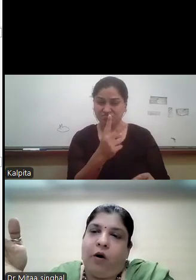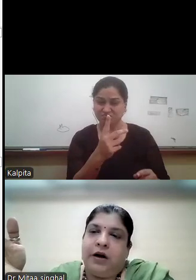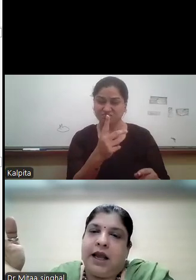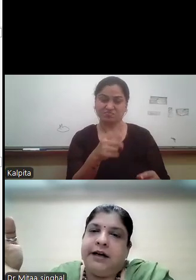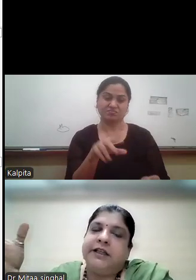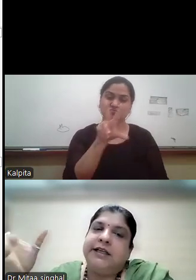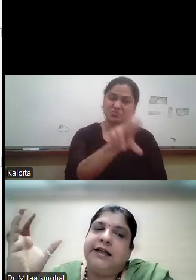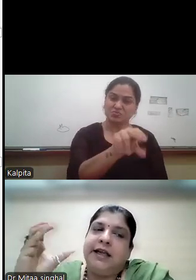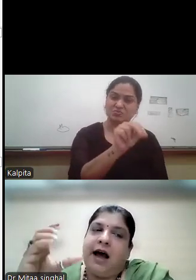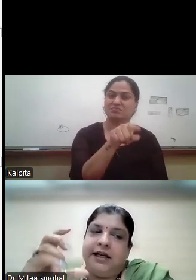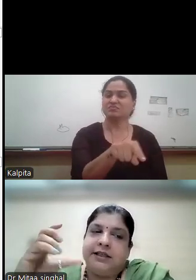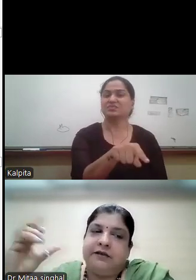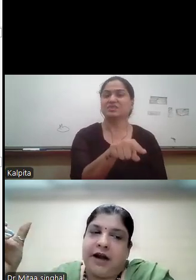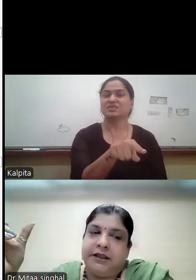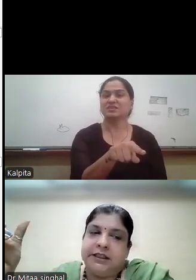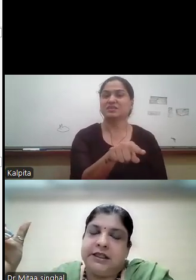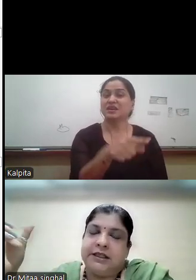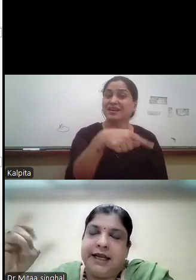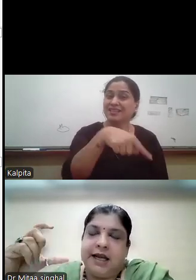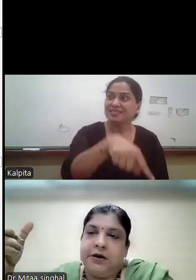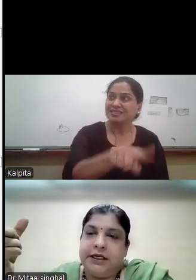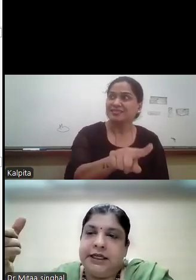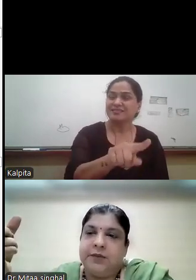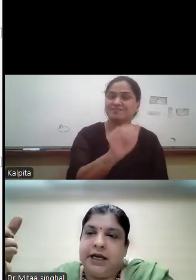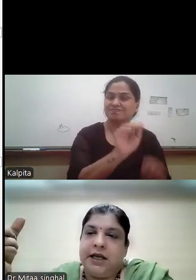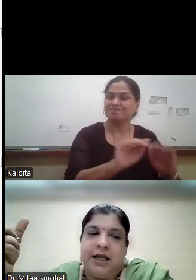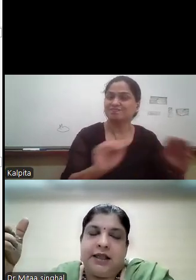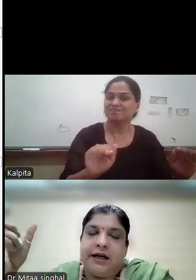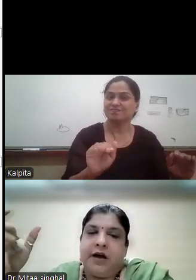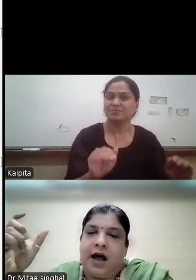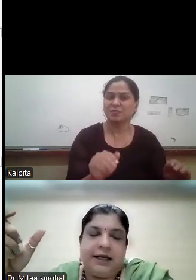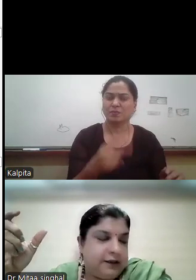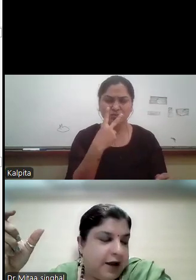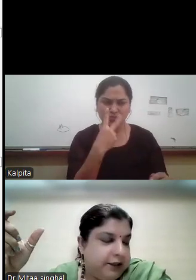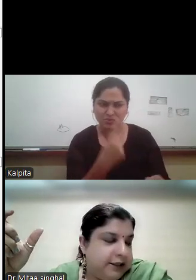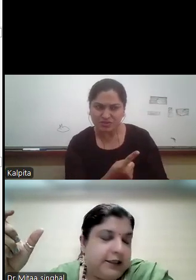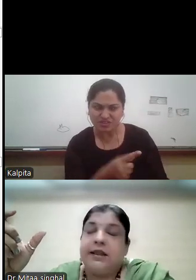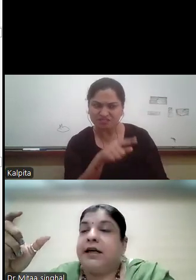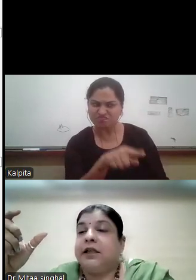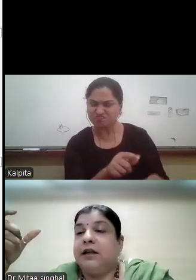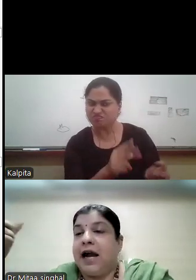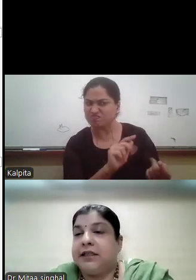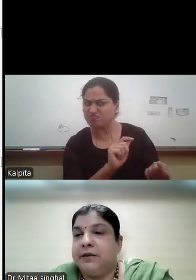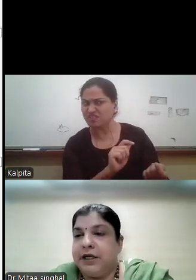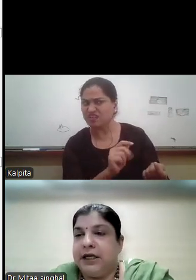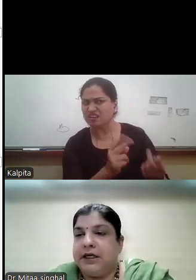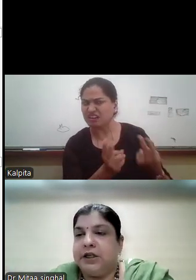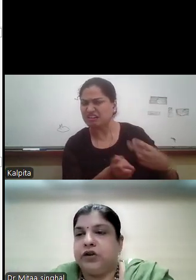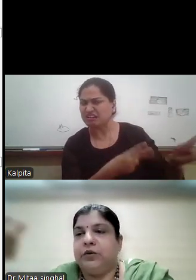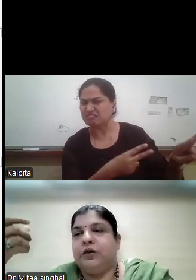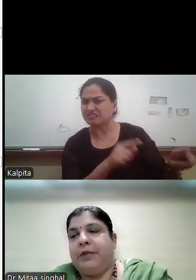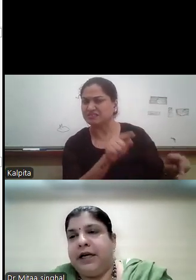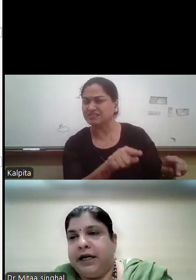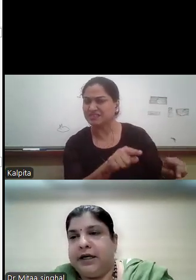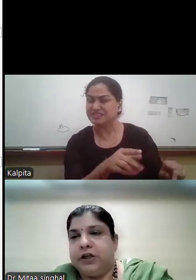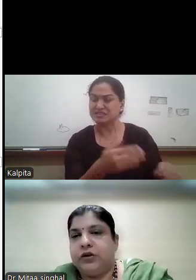is born, and if there is any high risk factors, like I already explained, that if a high risk factor is there, that he had some prenatal